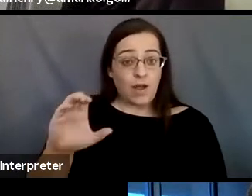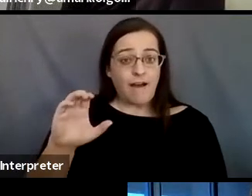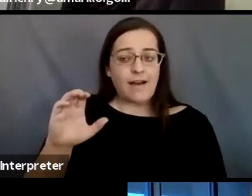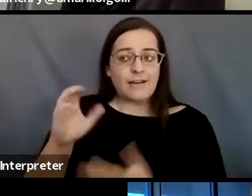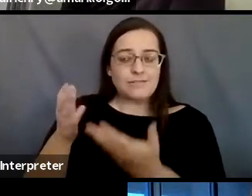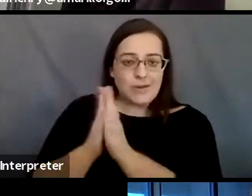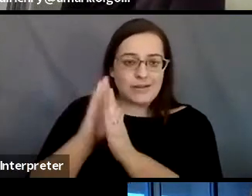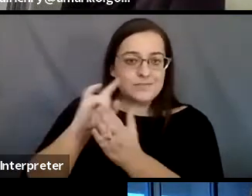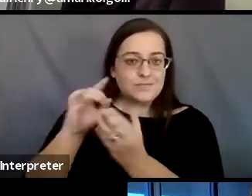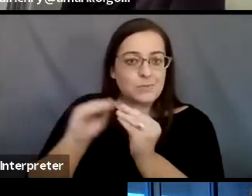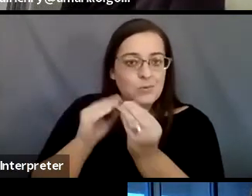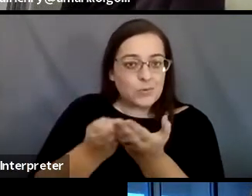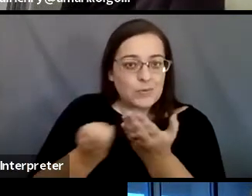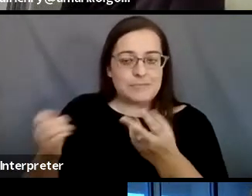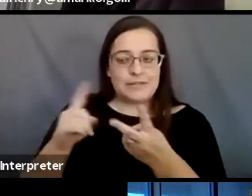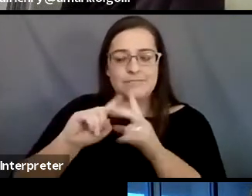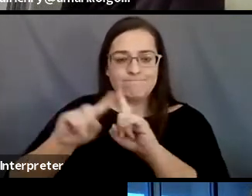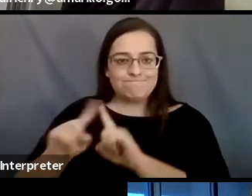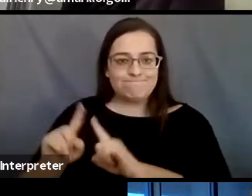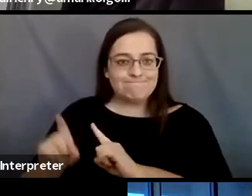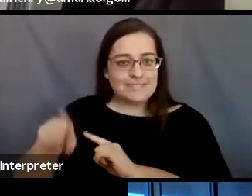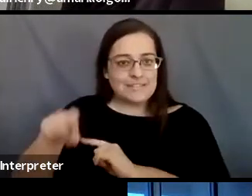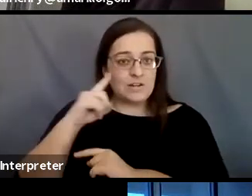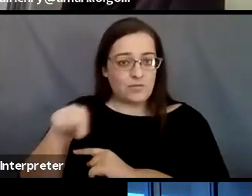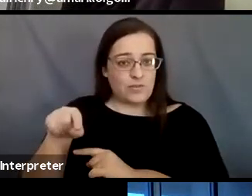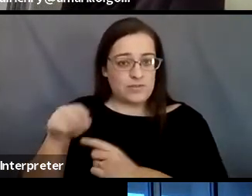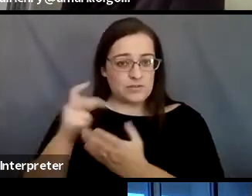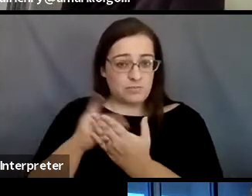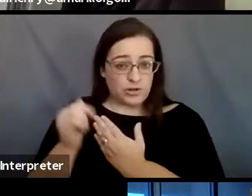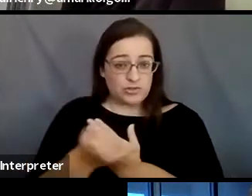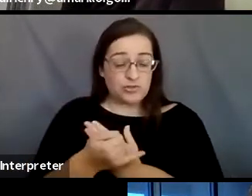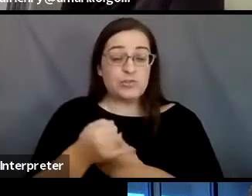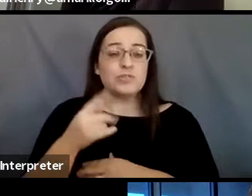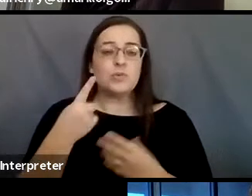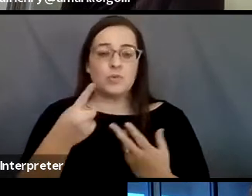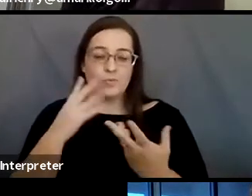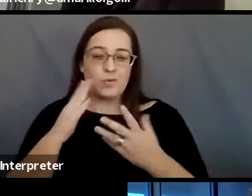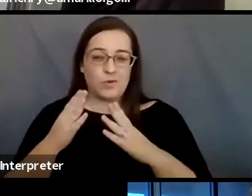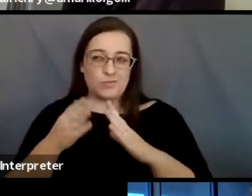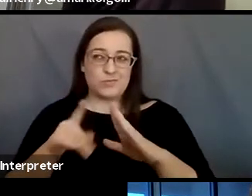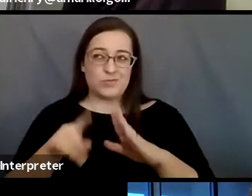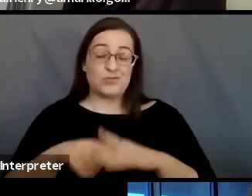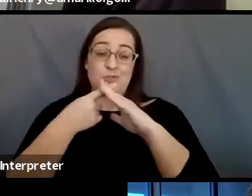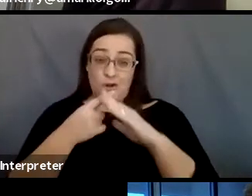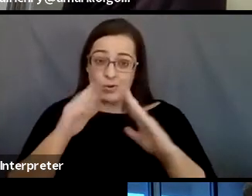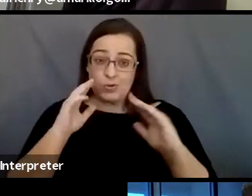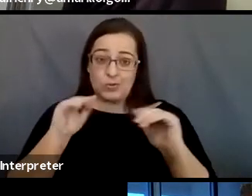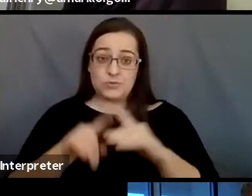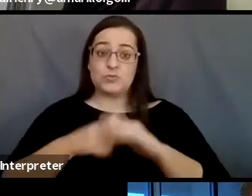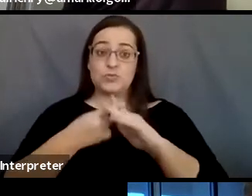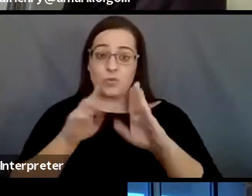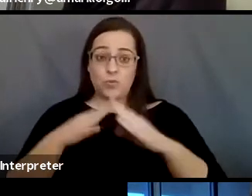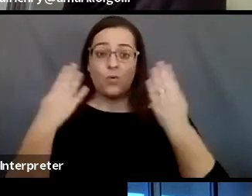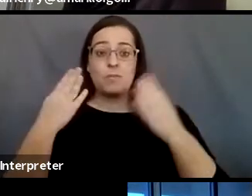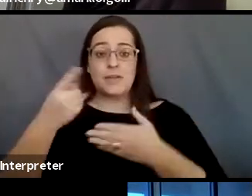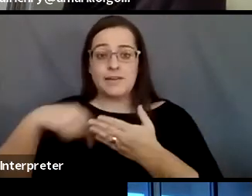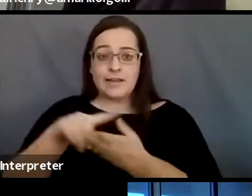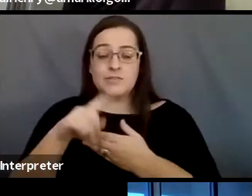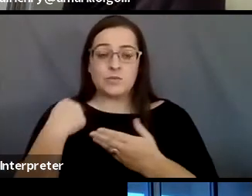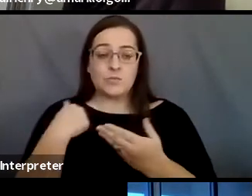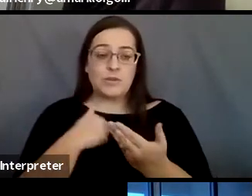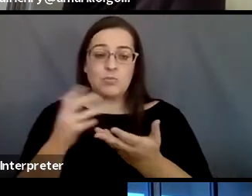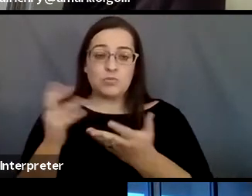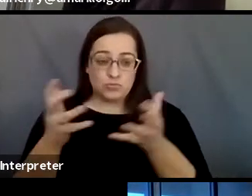needed resources for this project. The Outpatient Infusion Center will be operational, like I said, next week, and we will communicate with